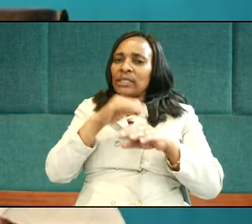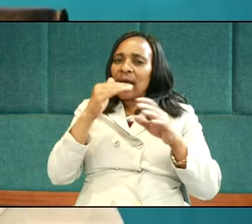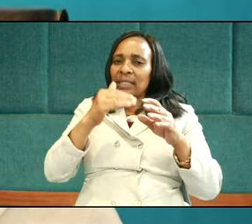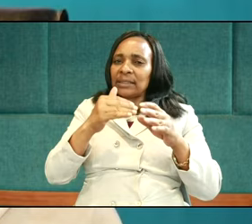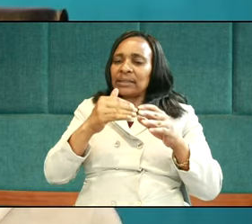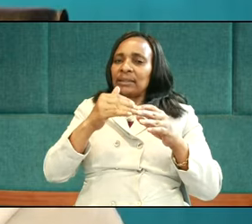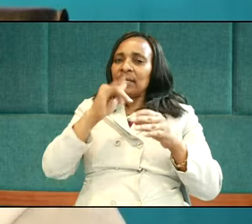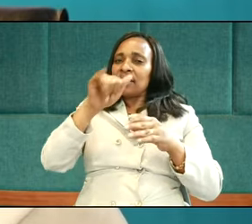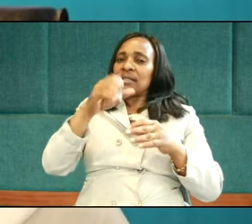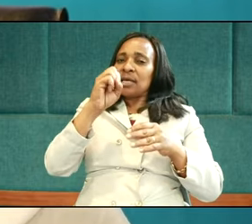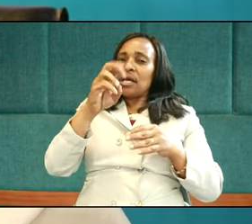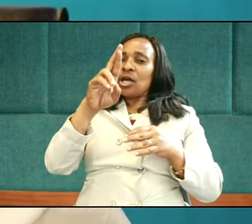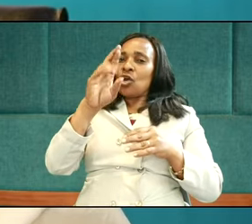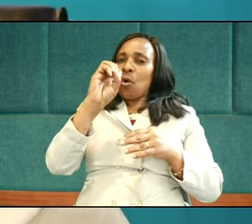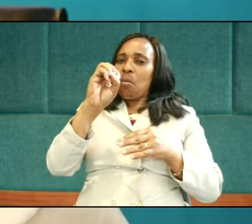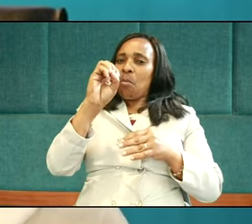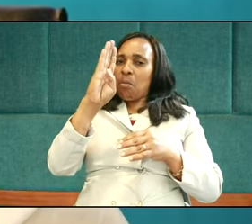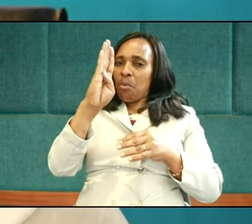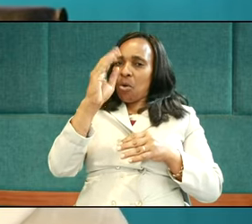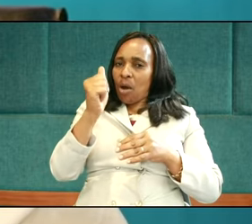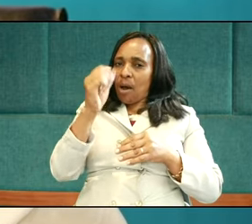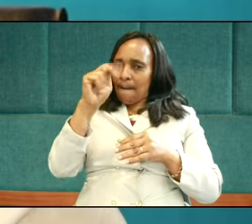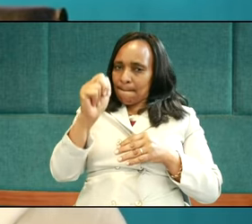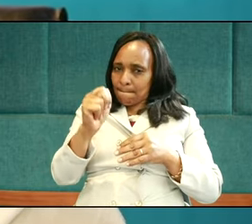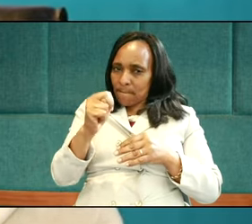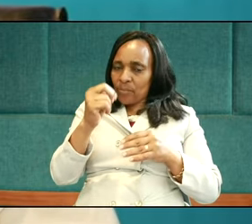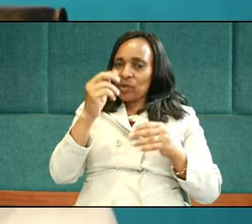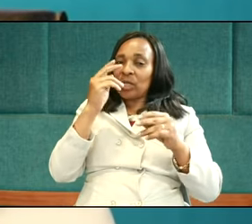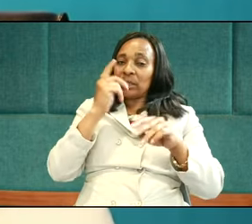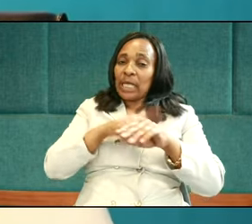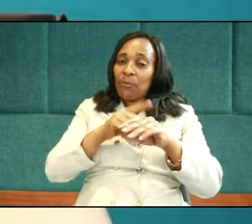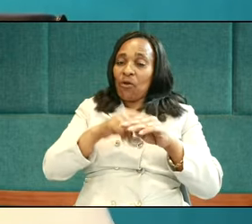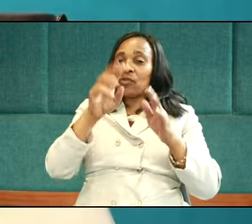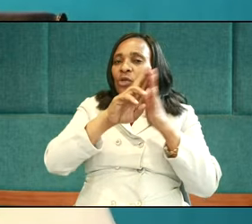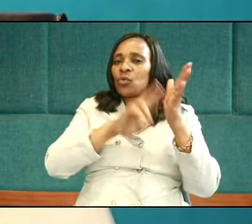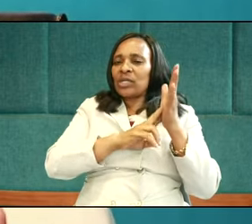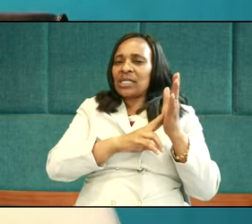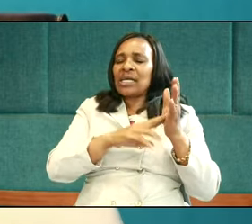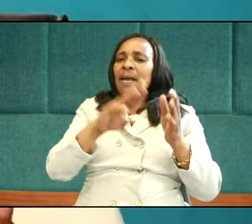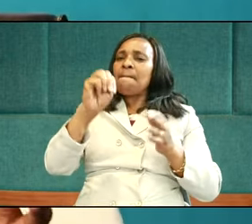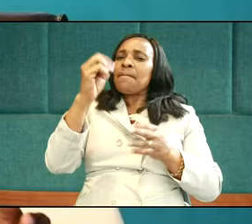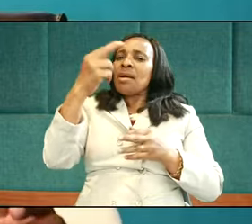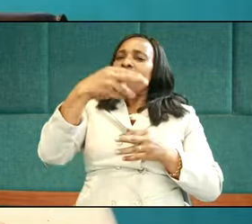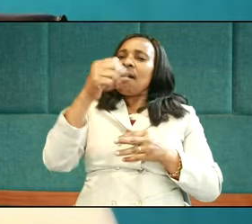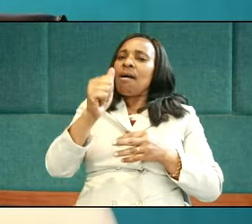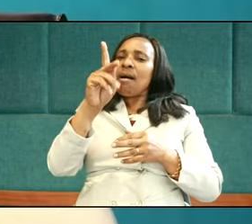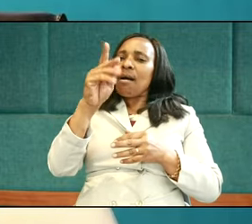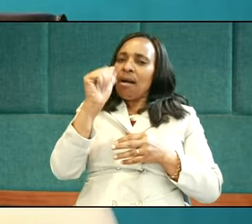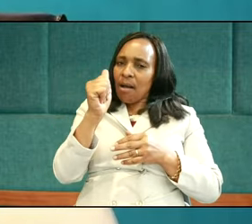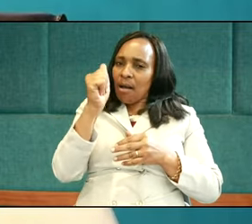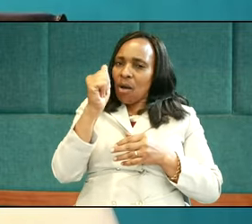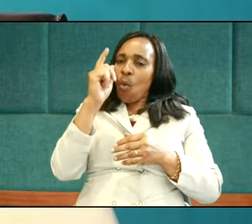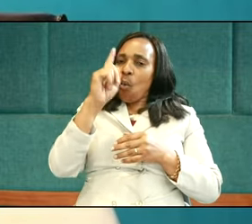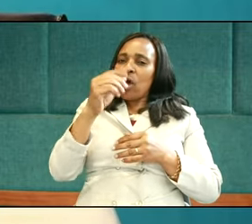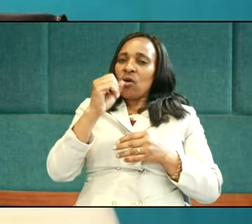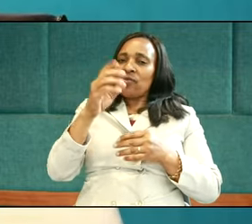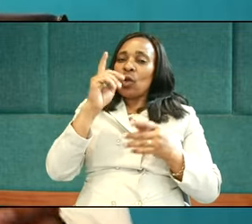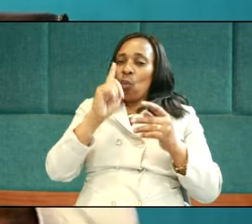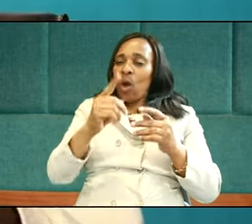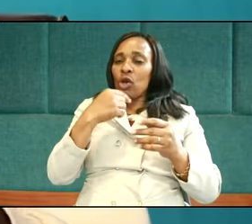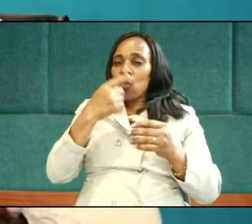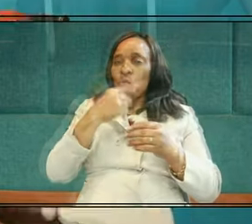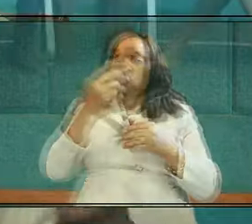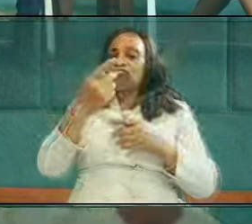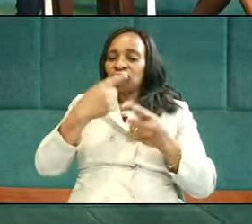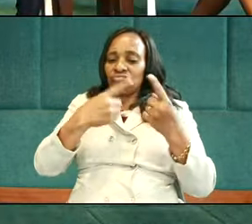Rehoboam during his reign. And Maacah was one of David's 6 wives. Mm. Yeah, thank